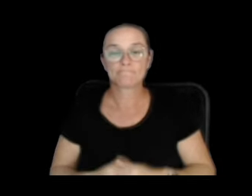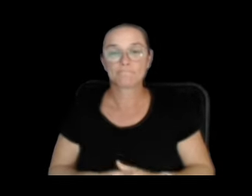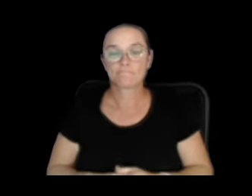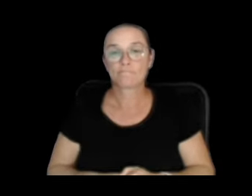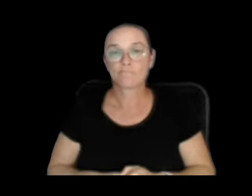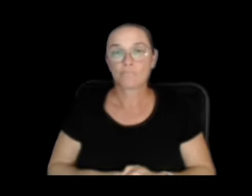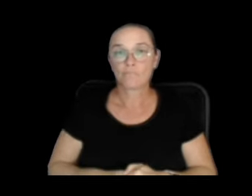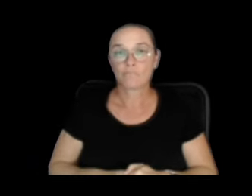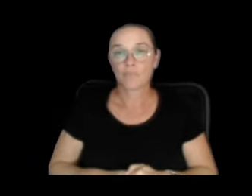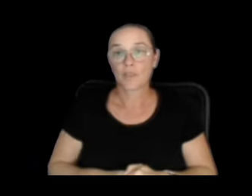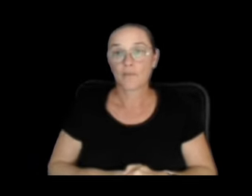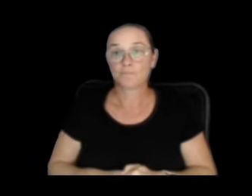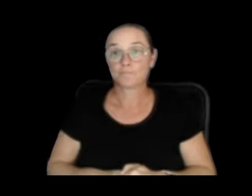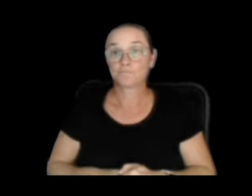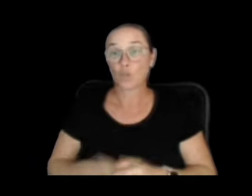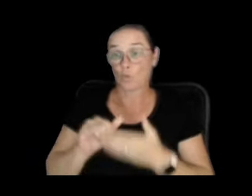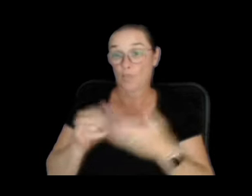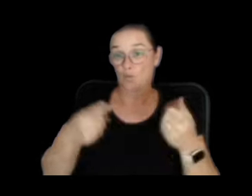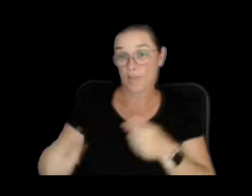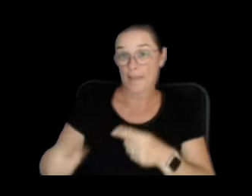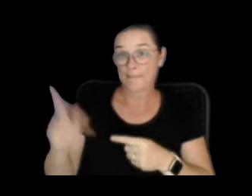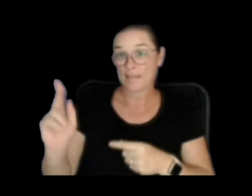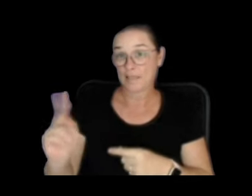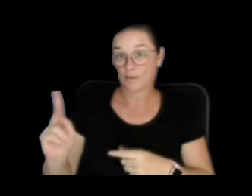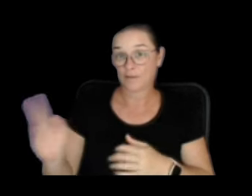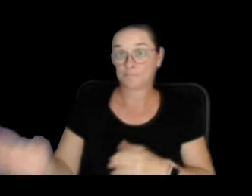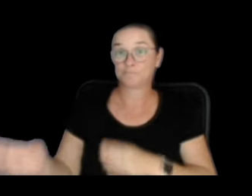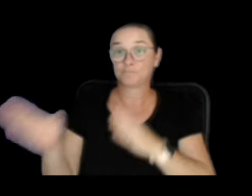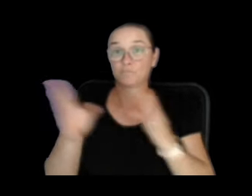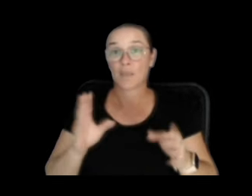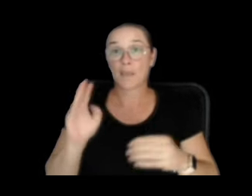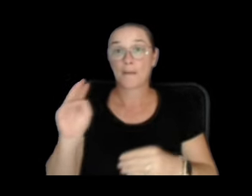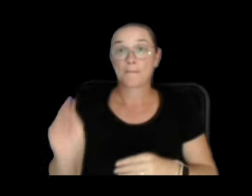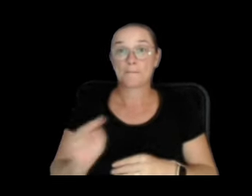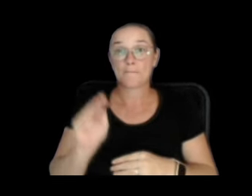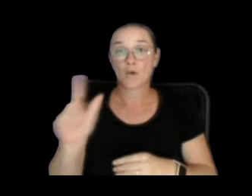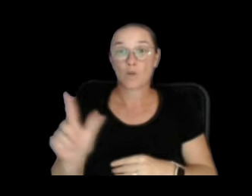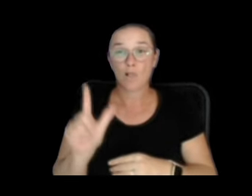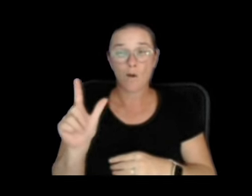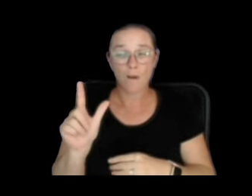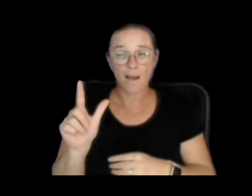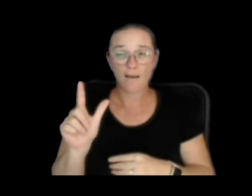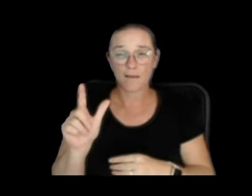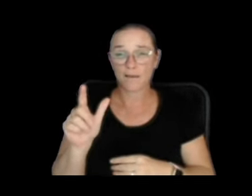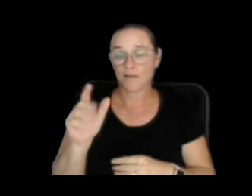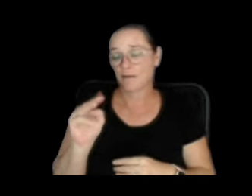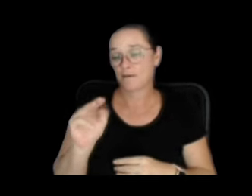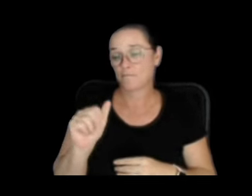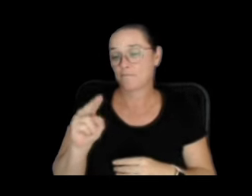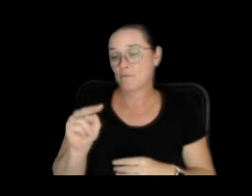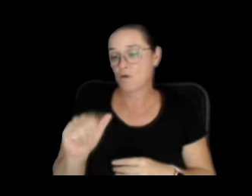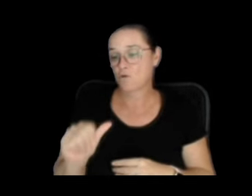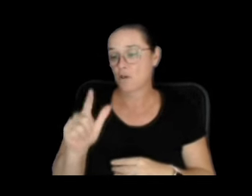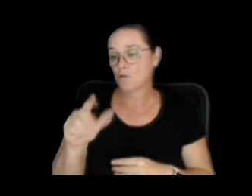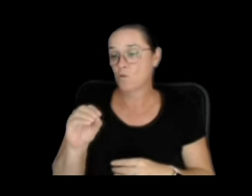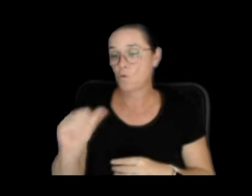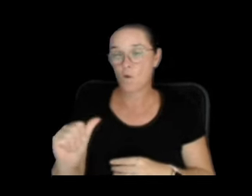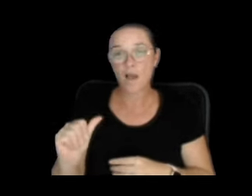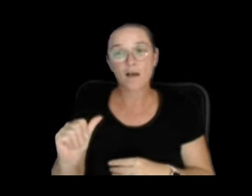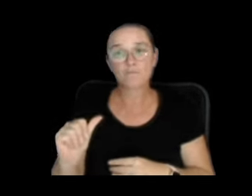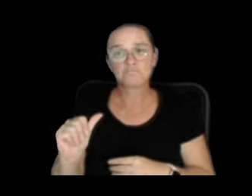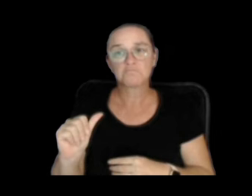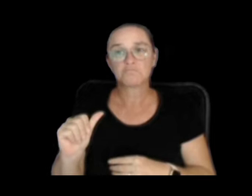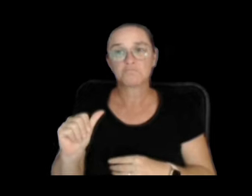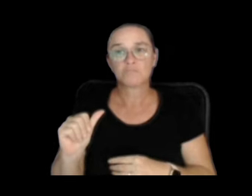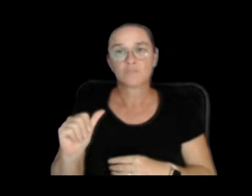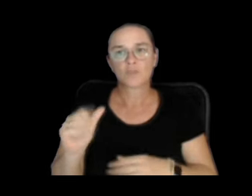So that's the story on Kīlauea. Mauna Loa over the last month is much quieter. There have been some earthquakes showing magma